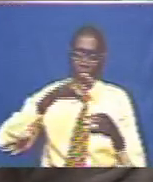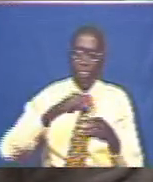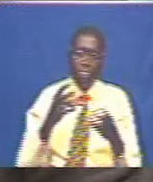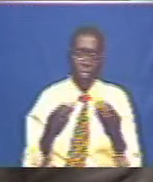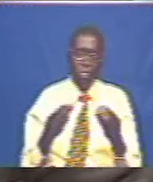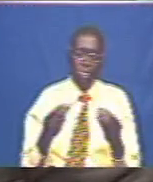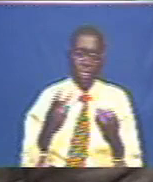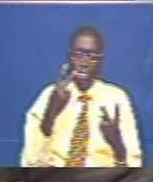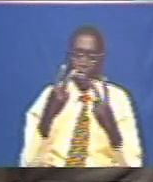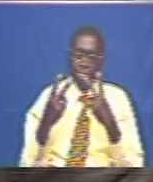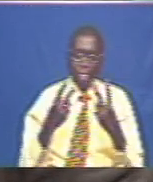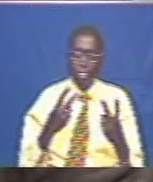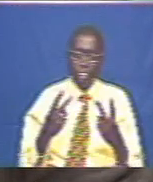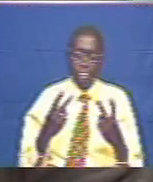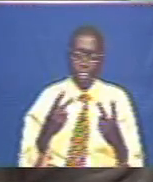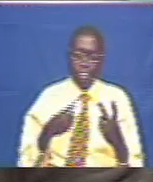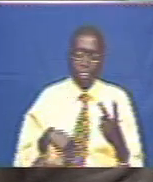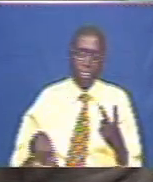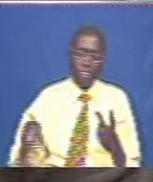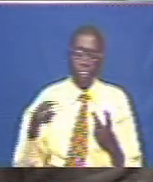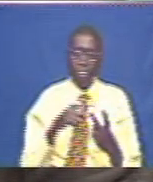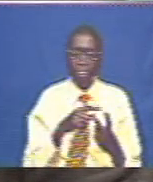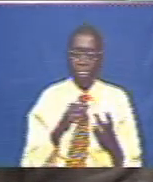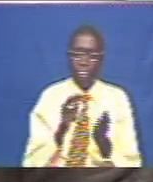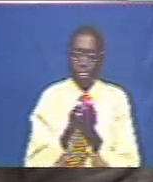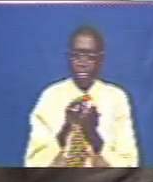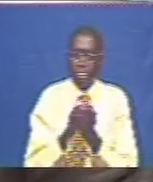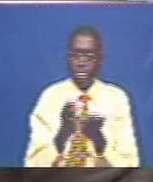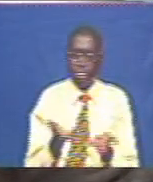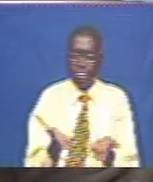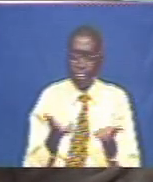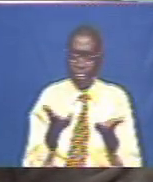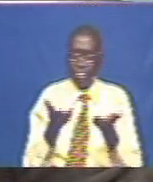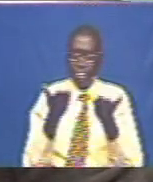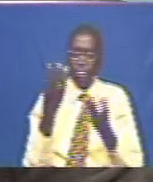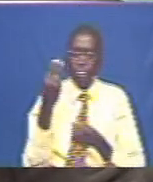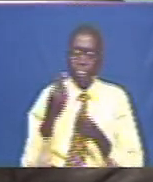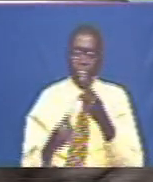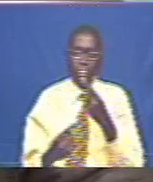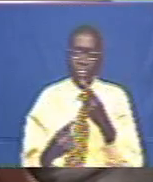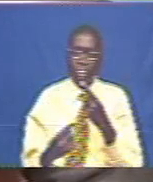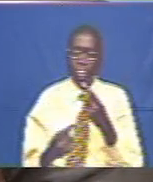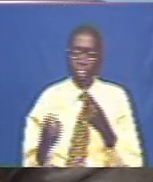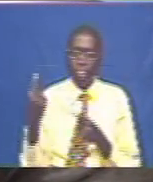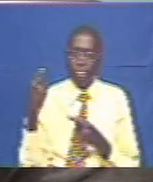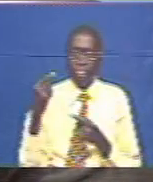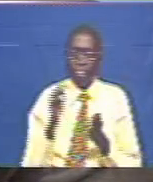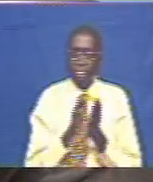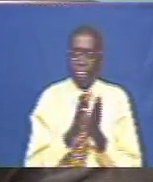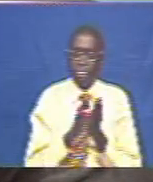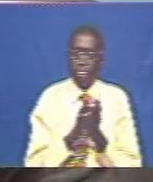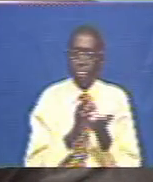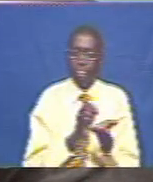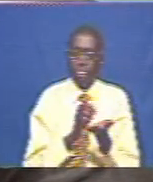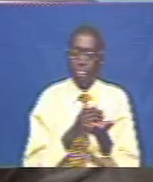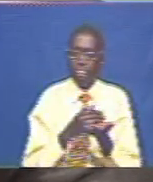why you are seeing that our deposits has gone up. A few years ago, Brian, banks were kicking out people